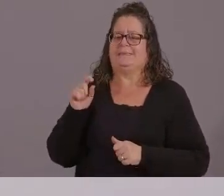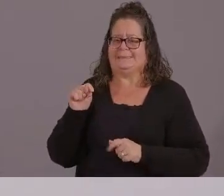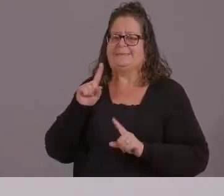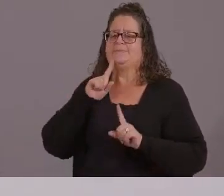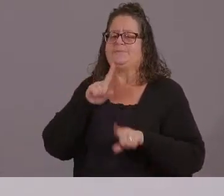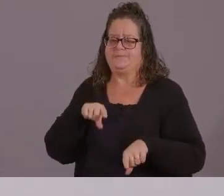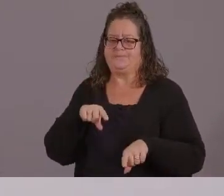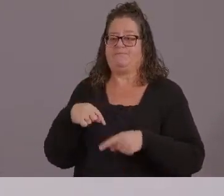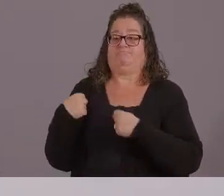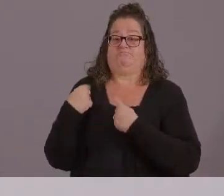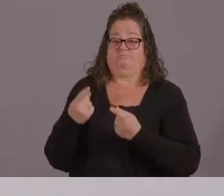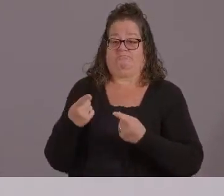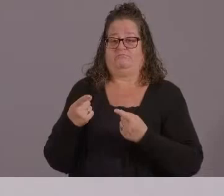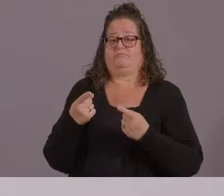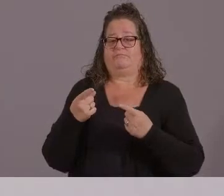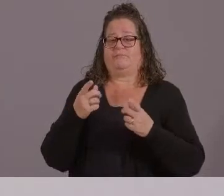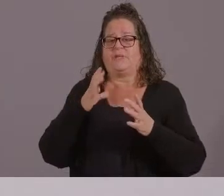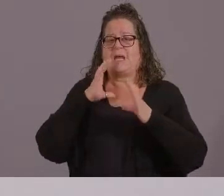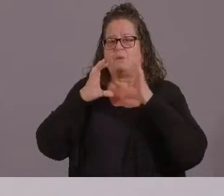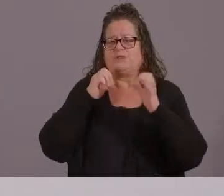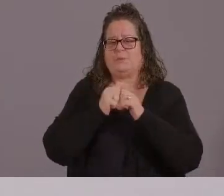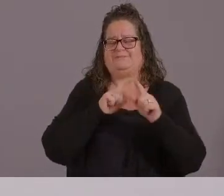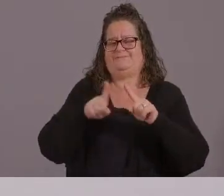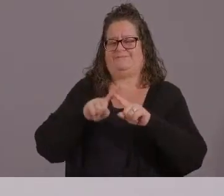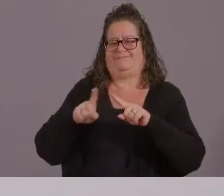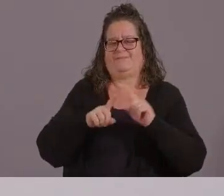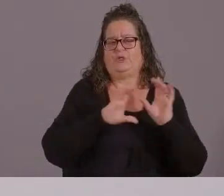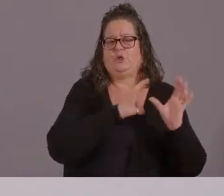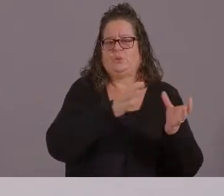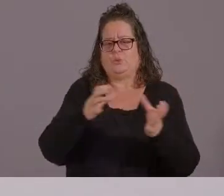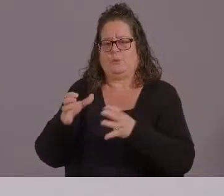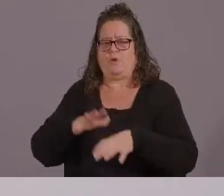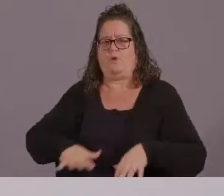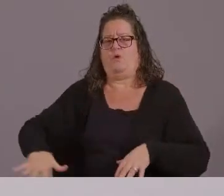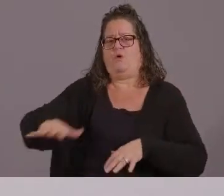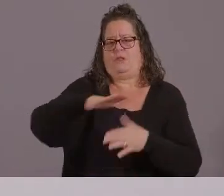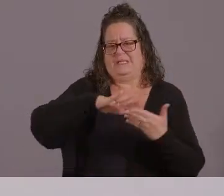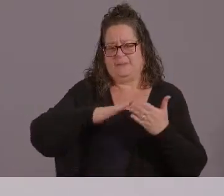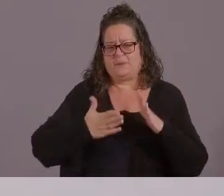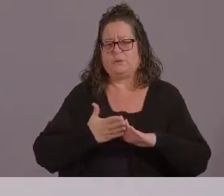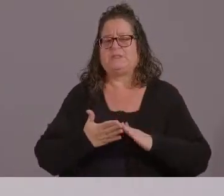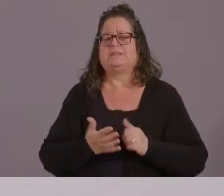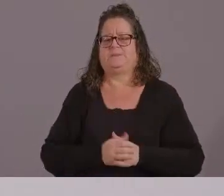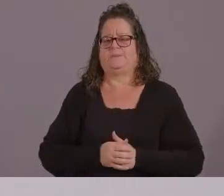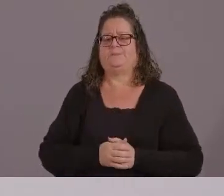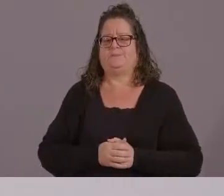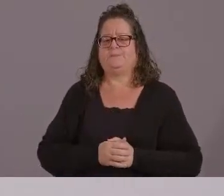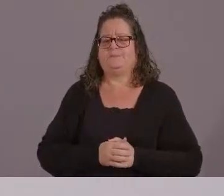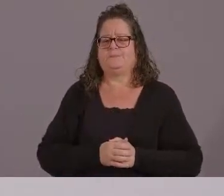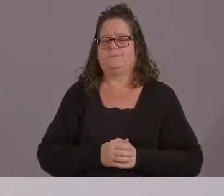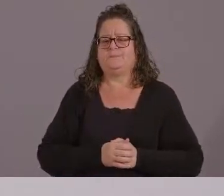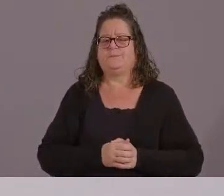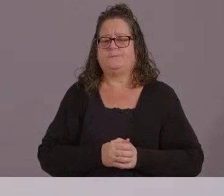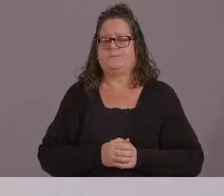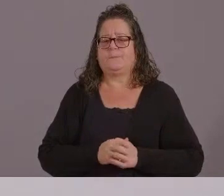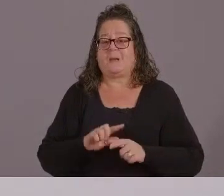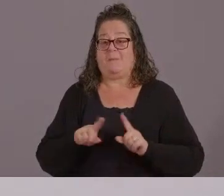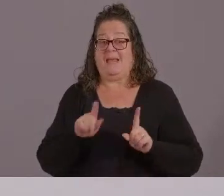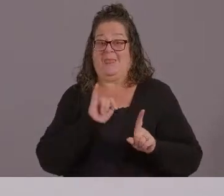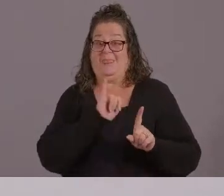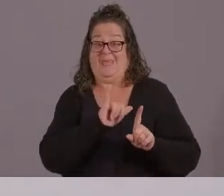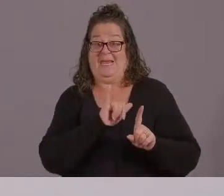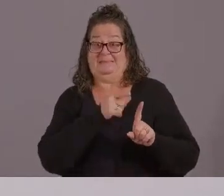multiple groups in the community, but to make those types of, you know, that was really a conversation between